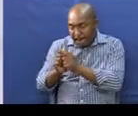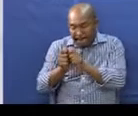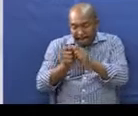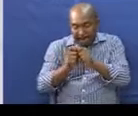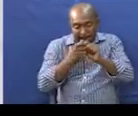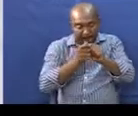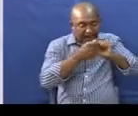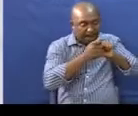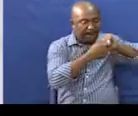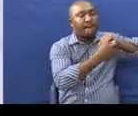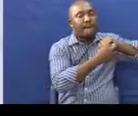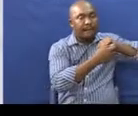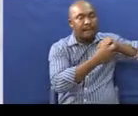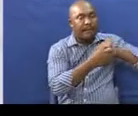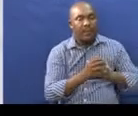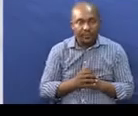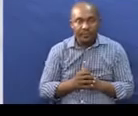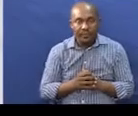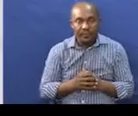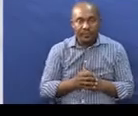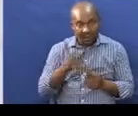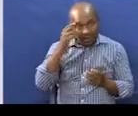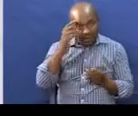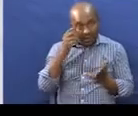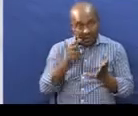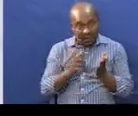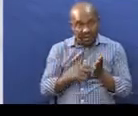This implies that the food content